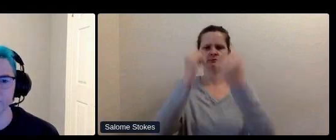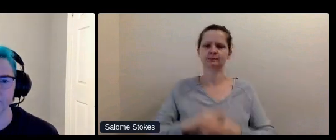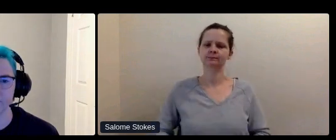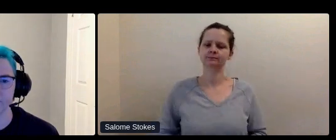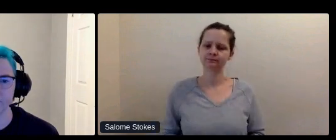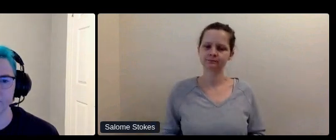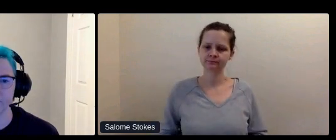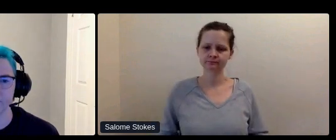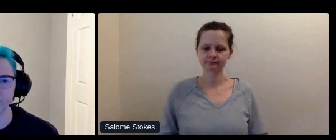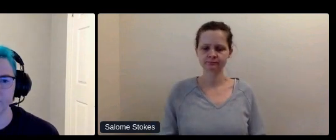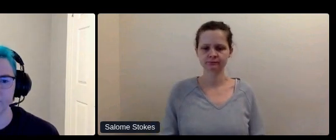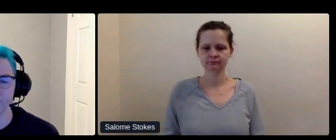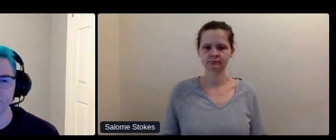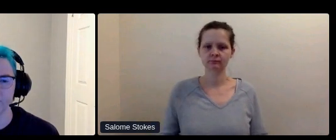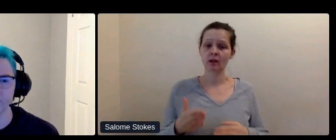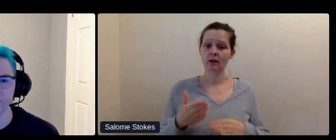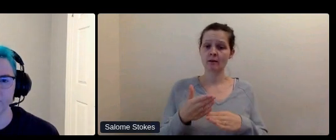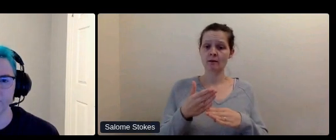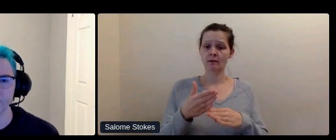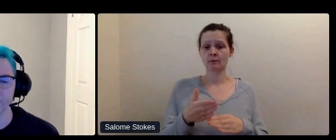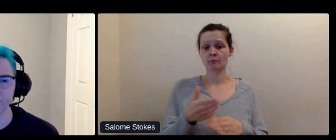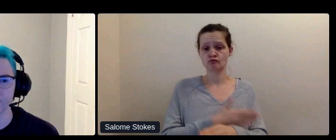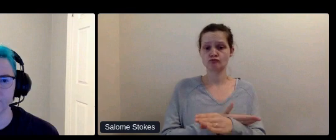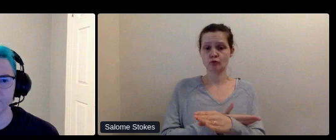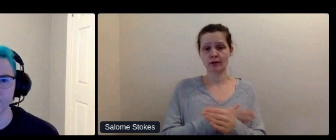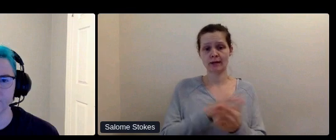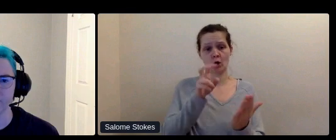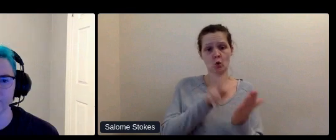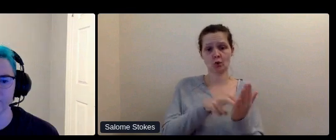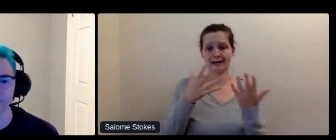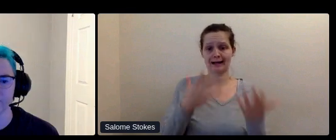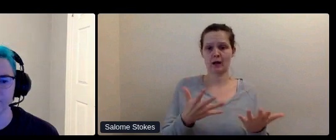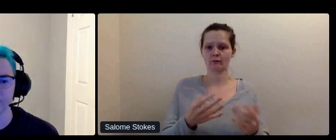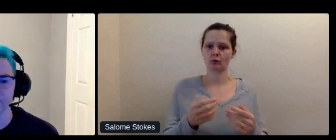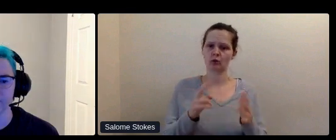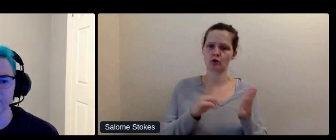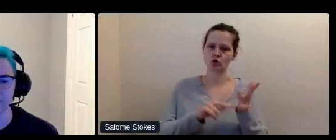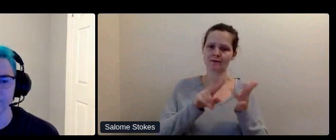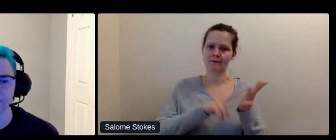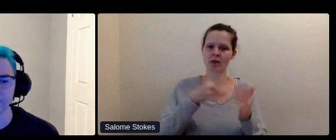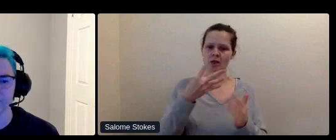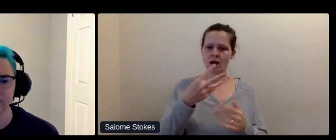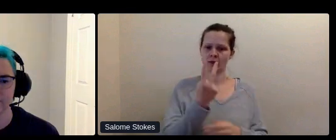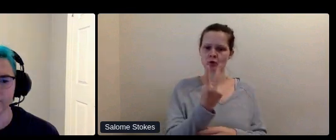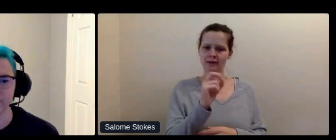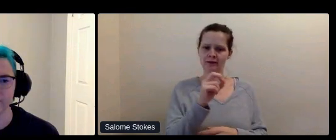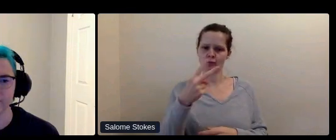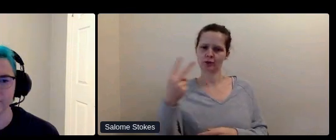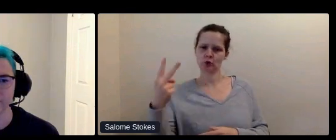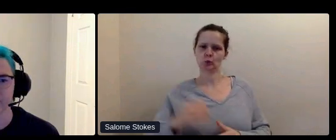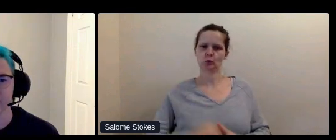Pre-order now, November 9, 2022. Play has no limits.